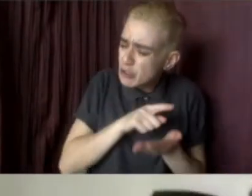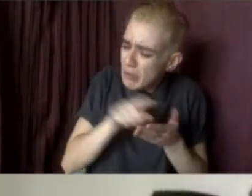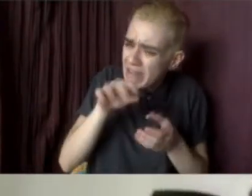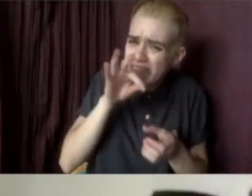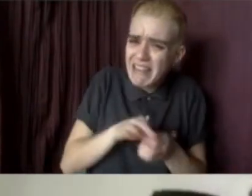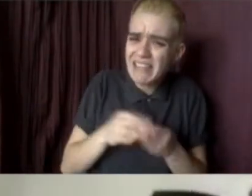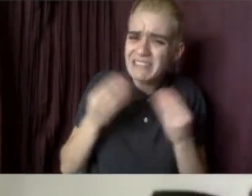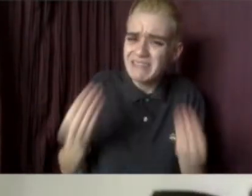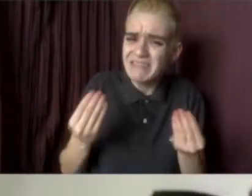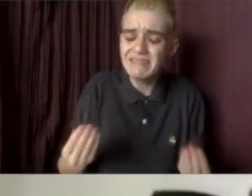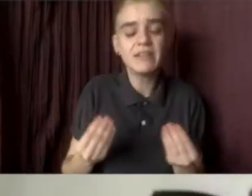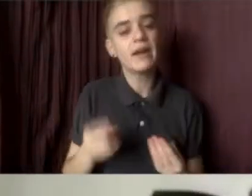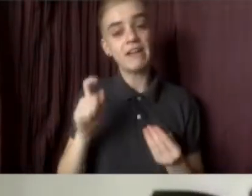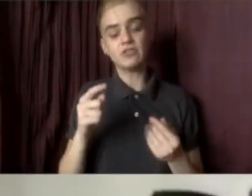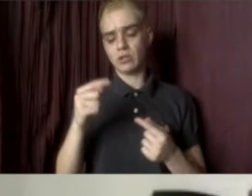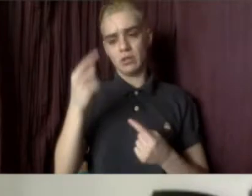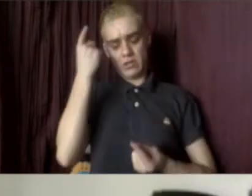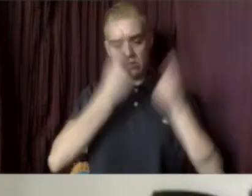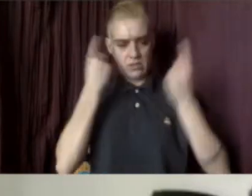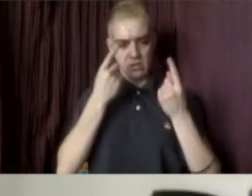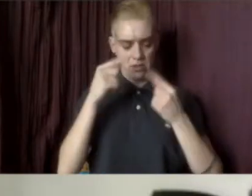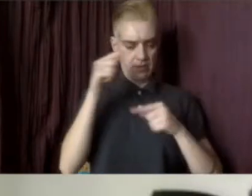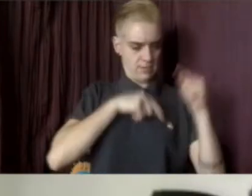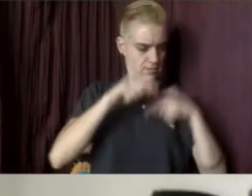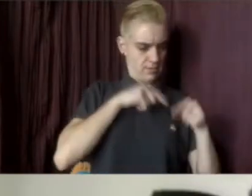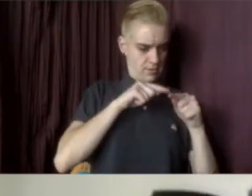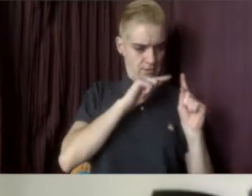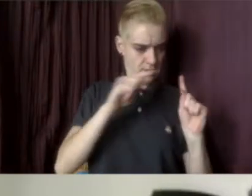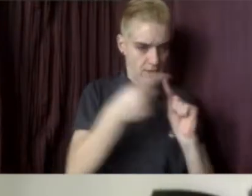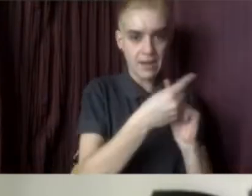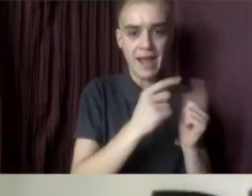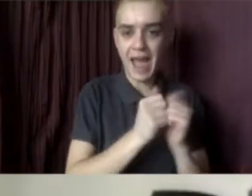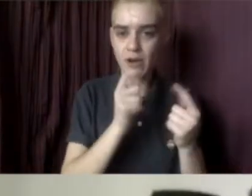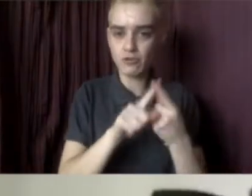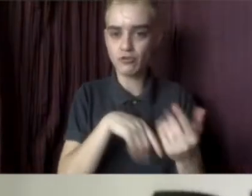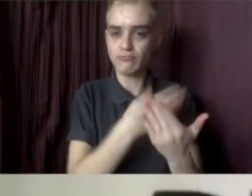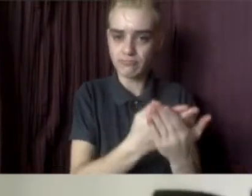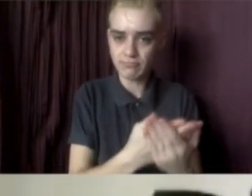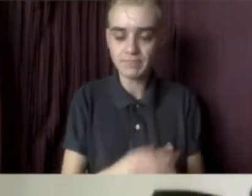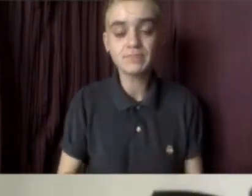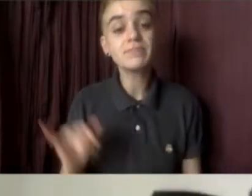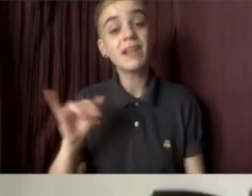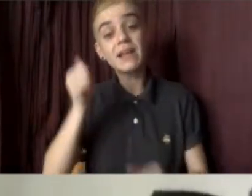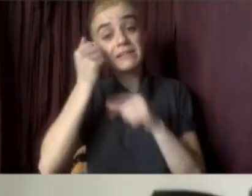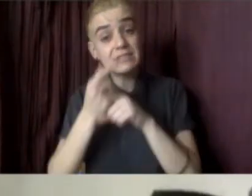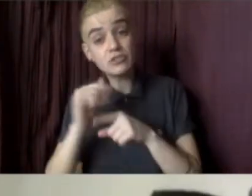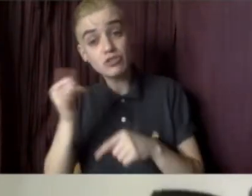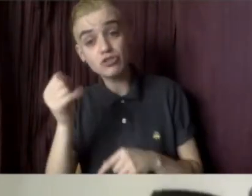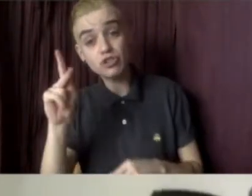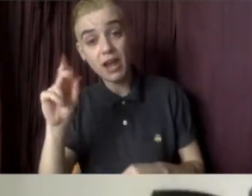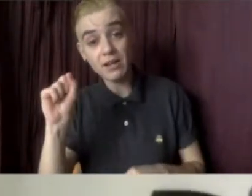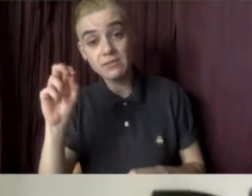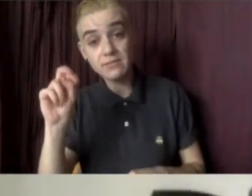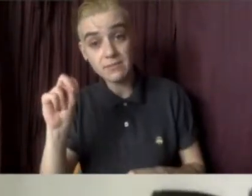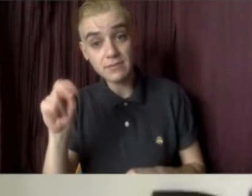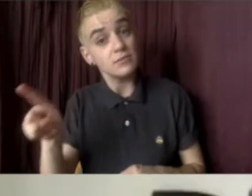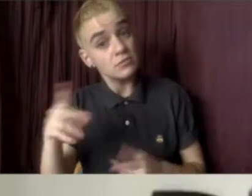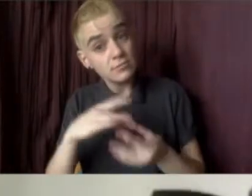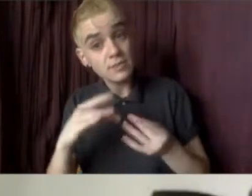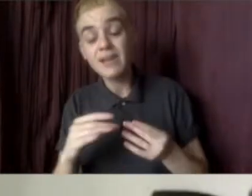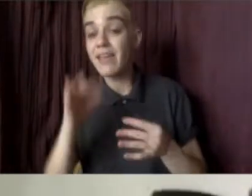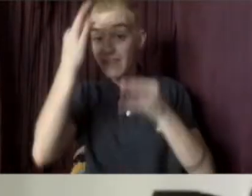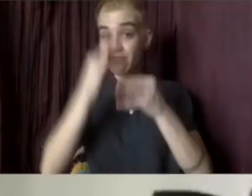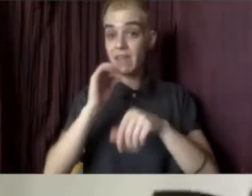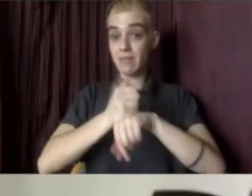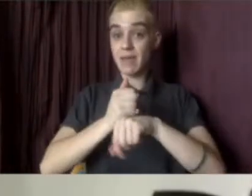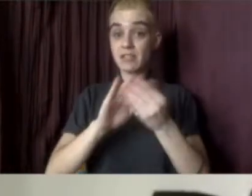oh, hold on, we're here to help out, we're going to make sure you get in, we're going to make sure that these things are done for the community.